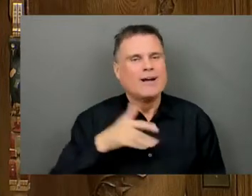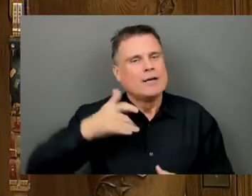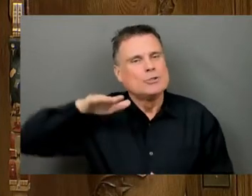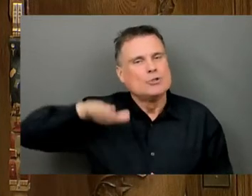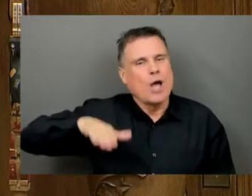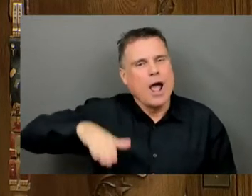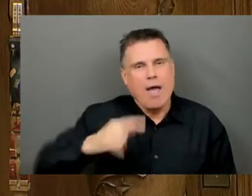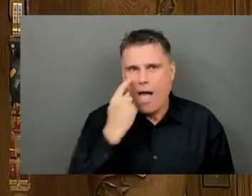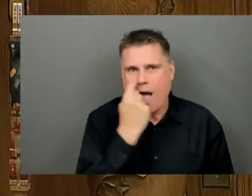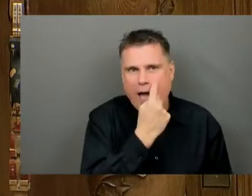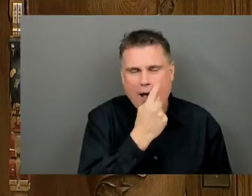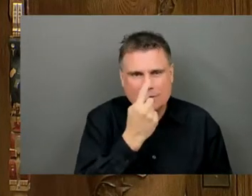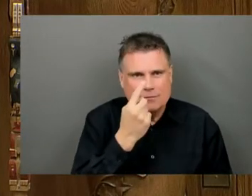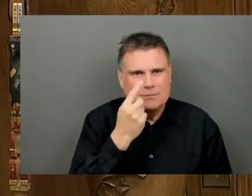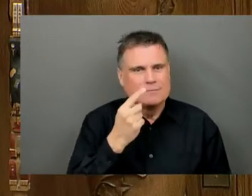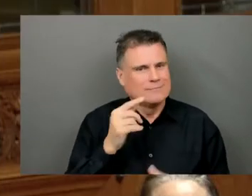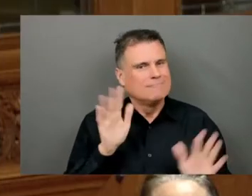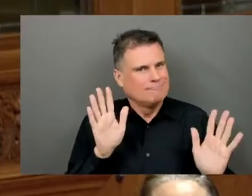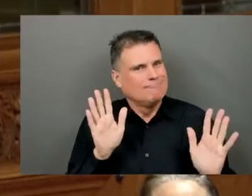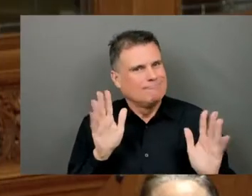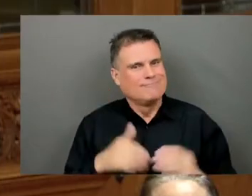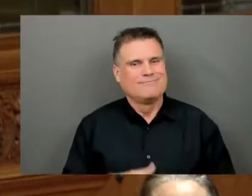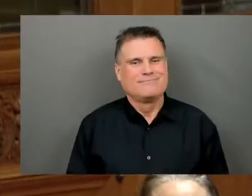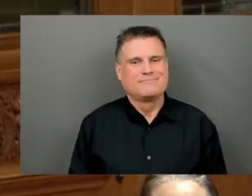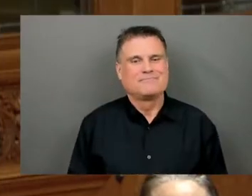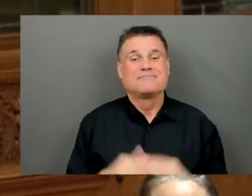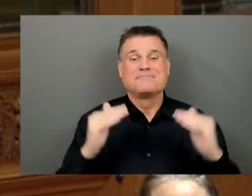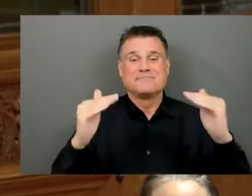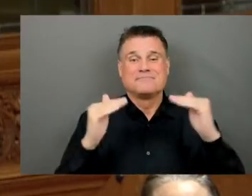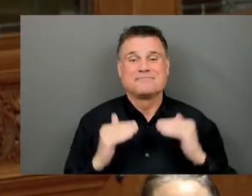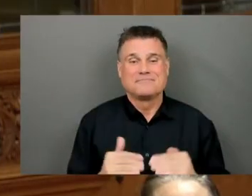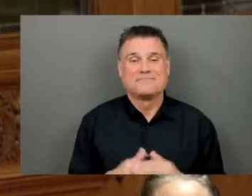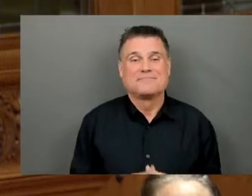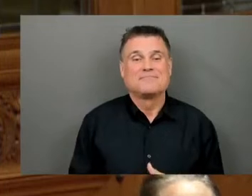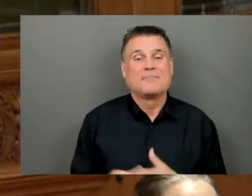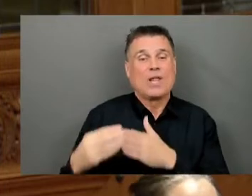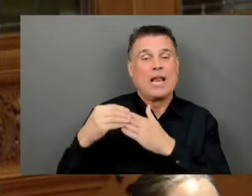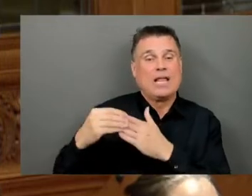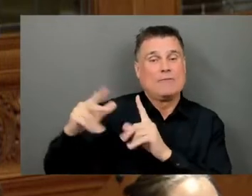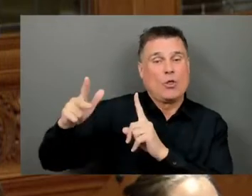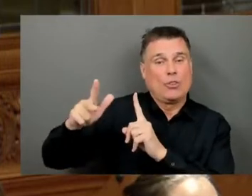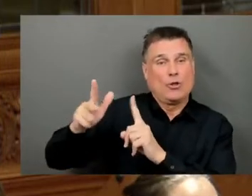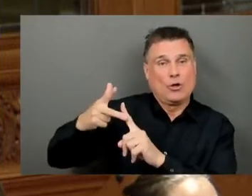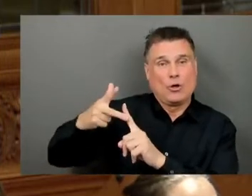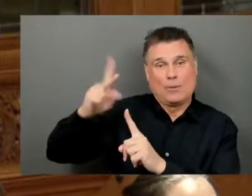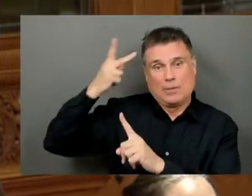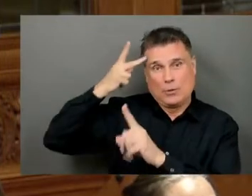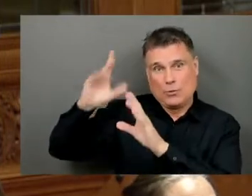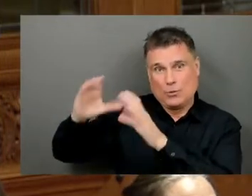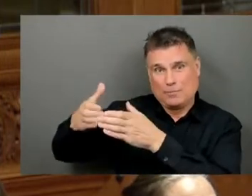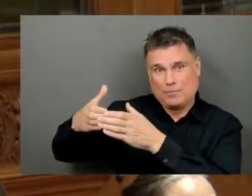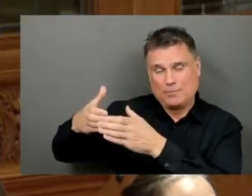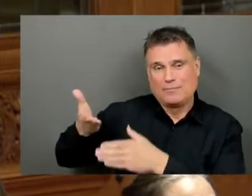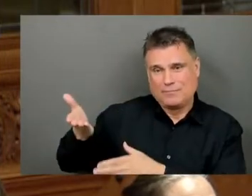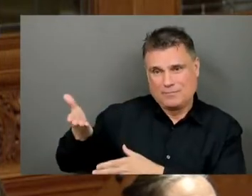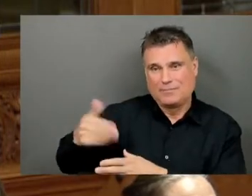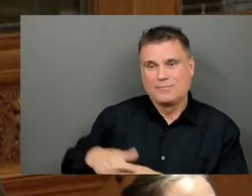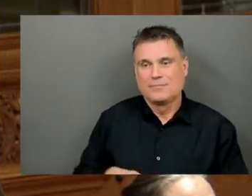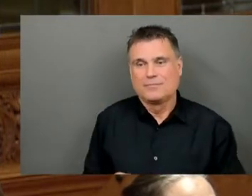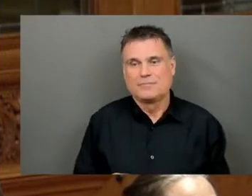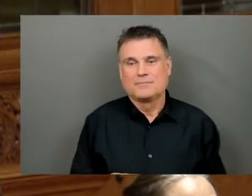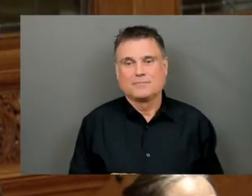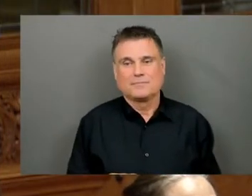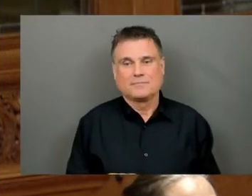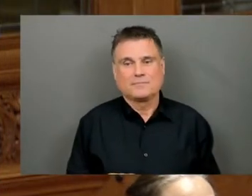Leader of the Third Party. Thank you, Honourable Speaker. I felt so distressed last weekend when I heard the news that Mexico City, with a population of